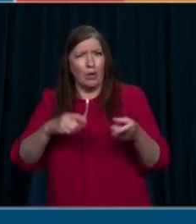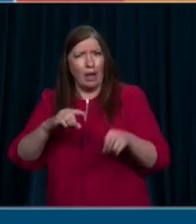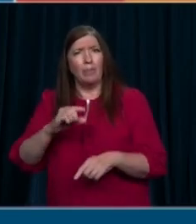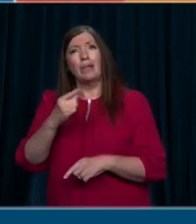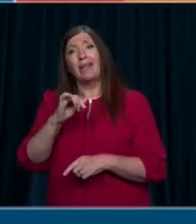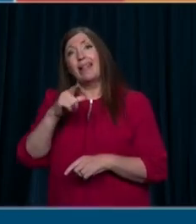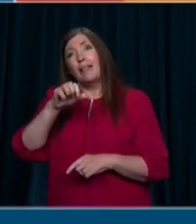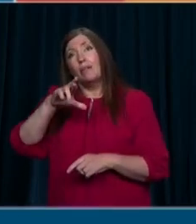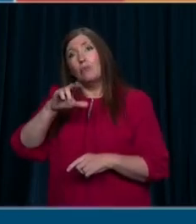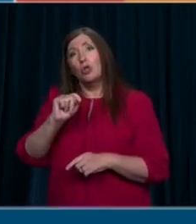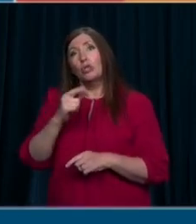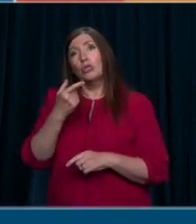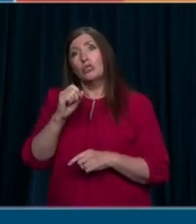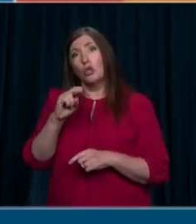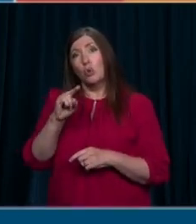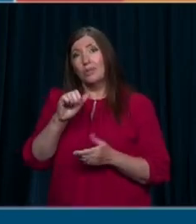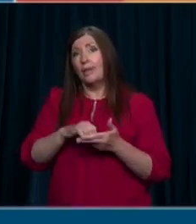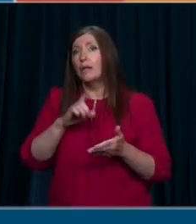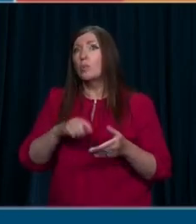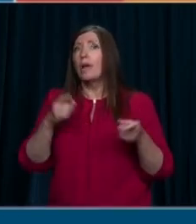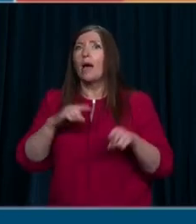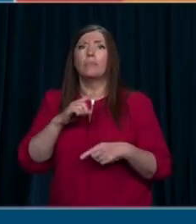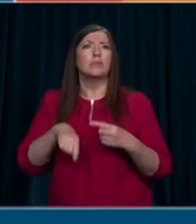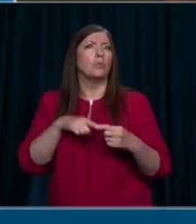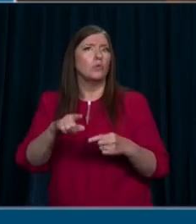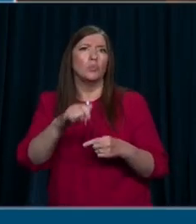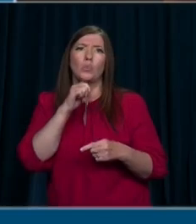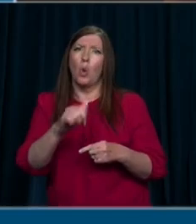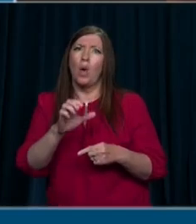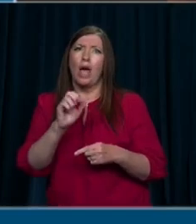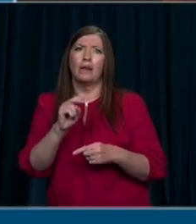picture of what happens when you don't enforce the laws.